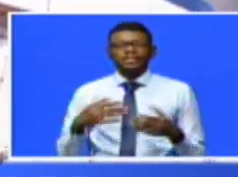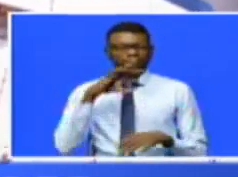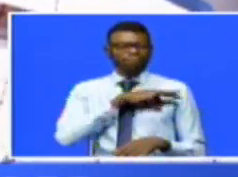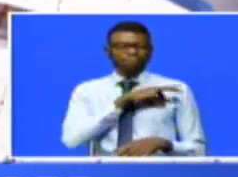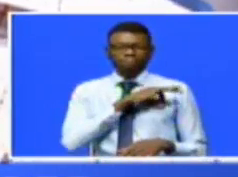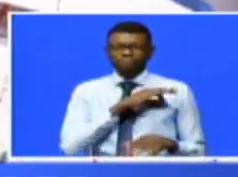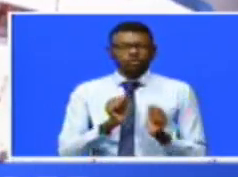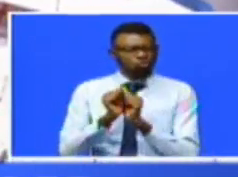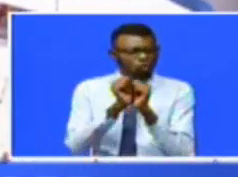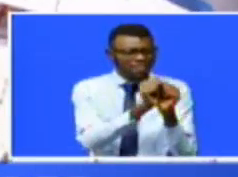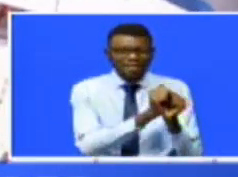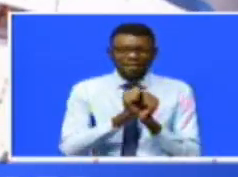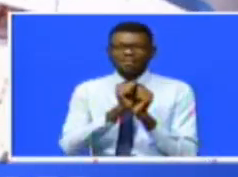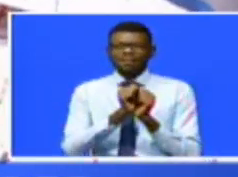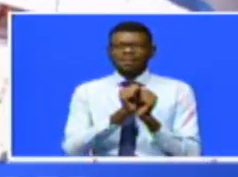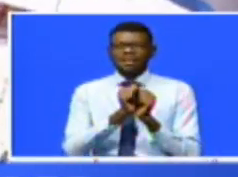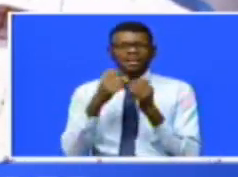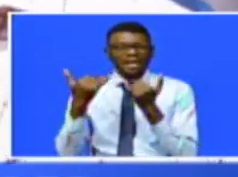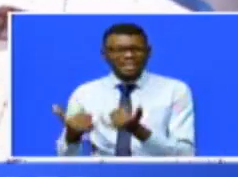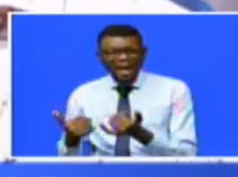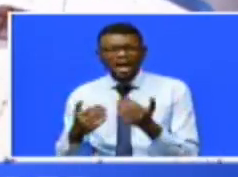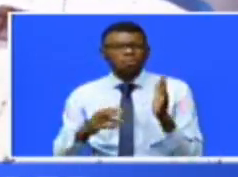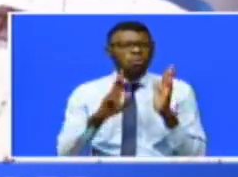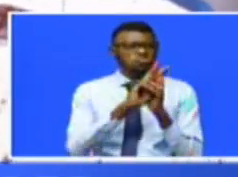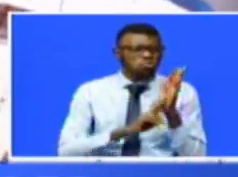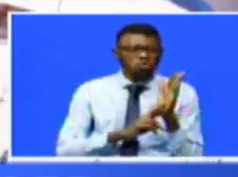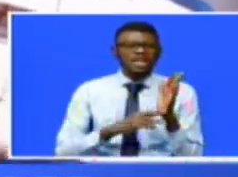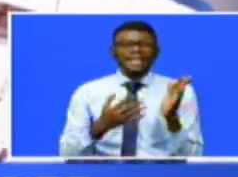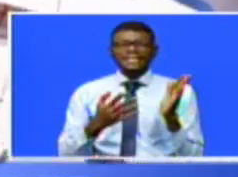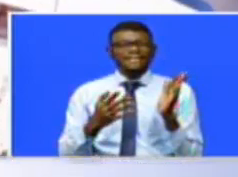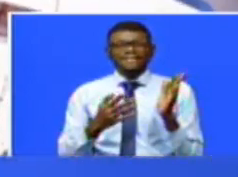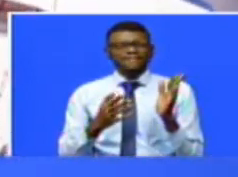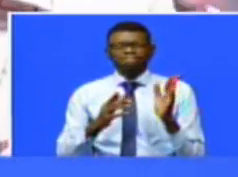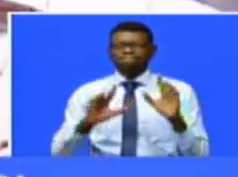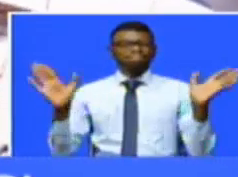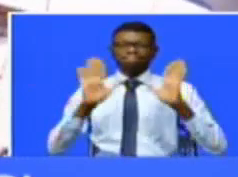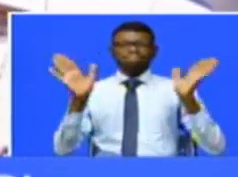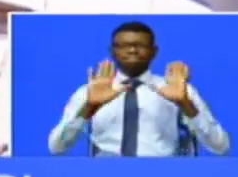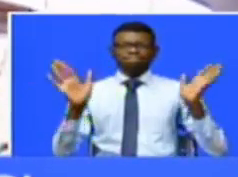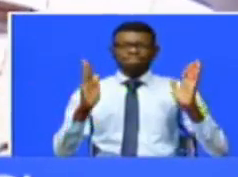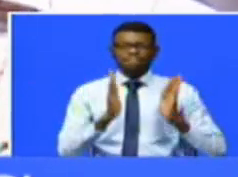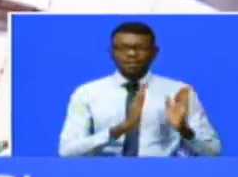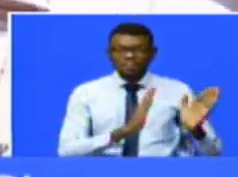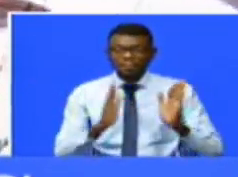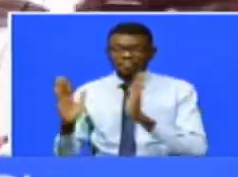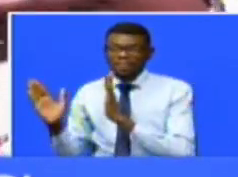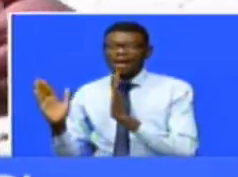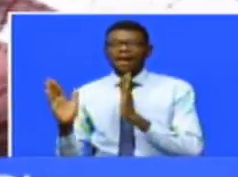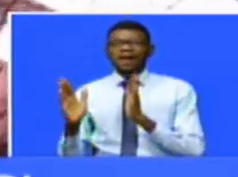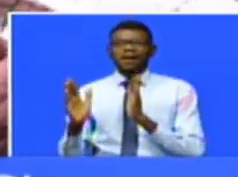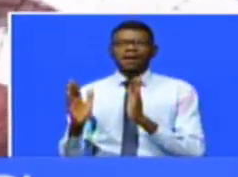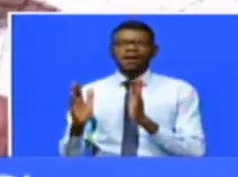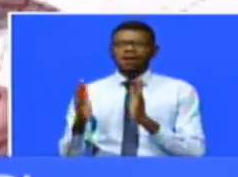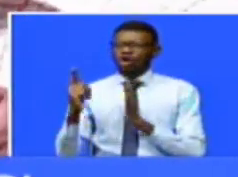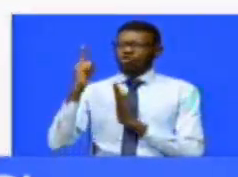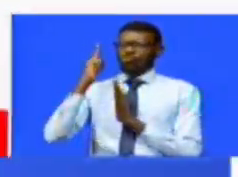be grandstanding at this point in time. It's not about grandstanding, and it's not about arrangements that are not